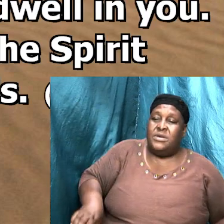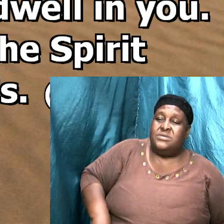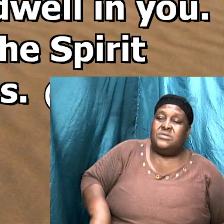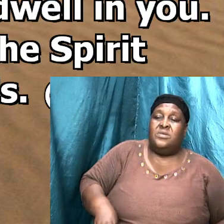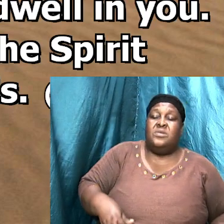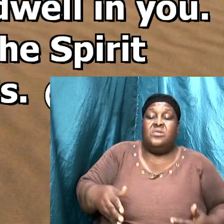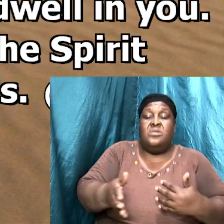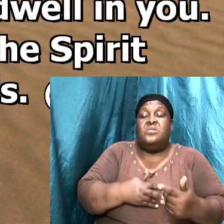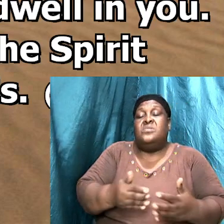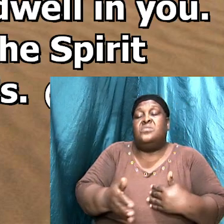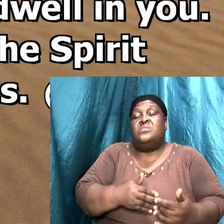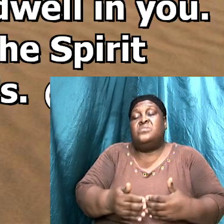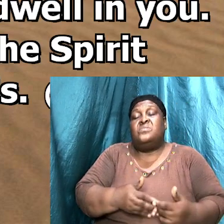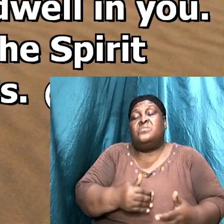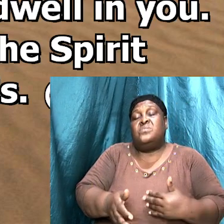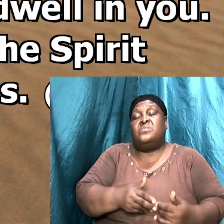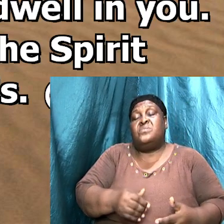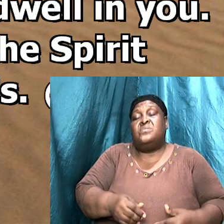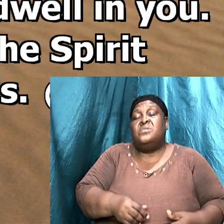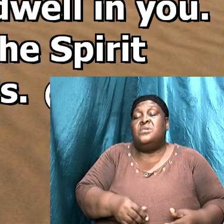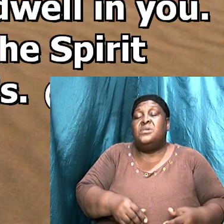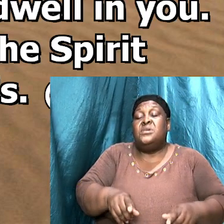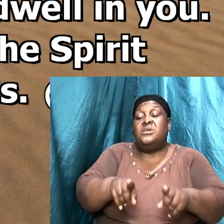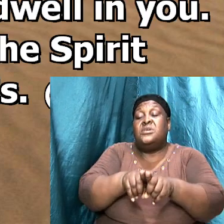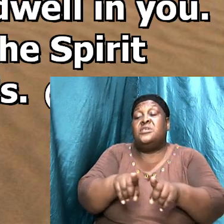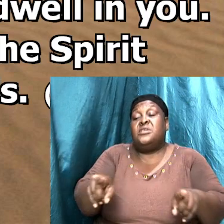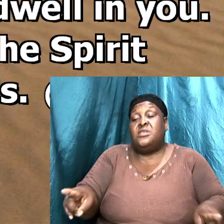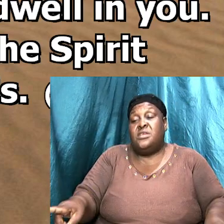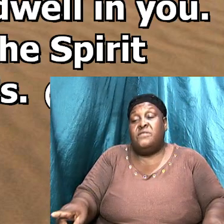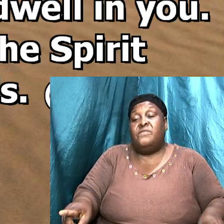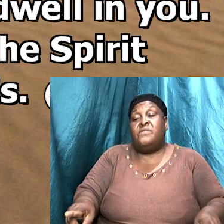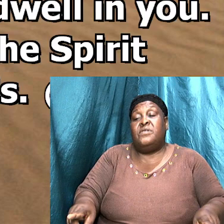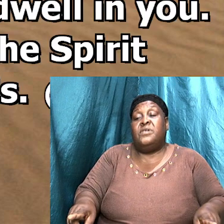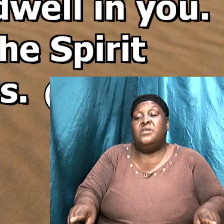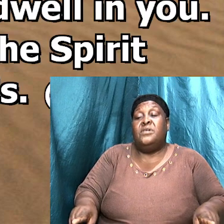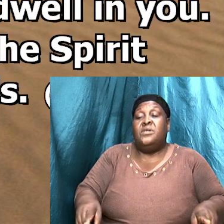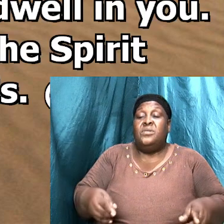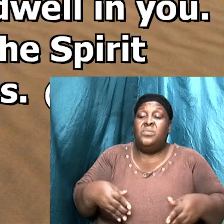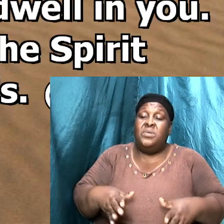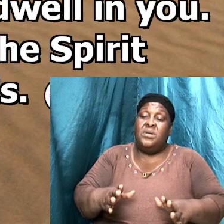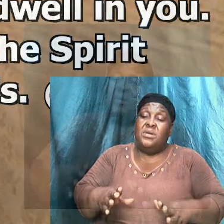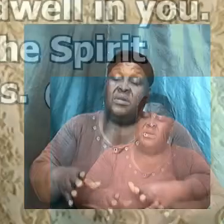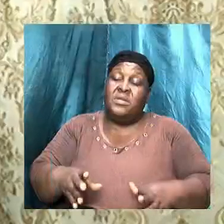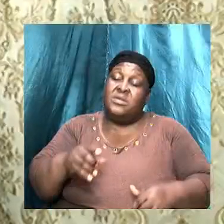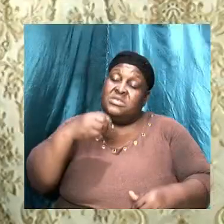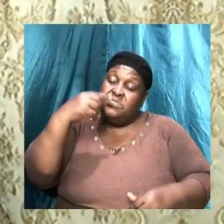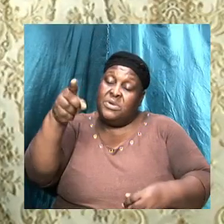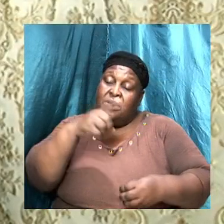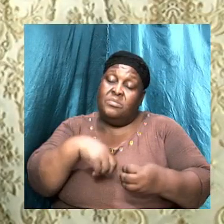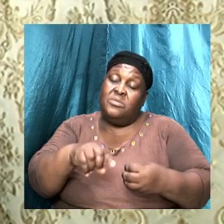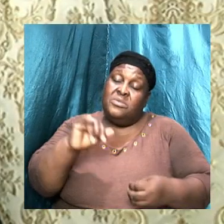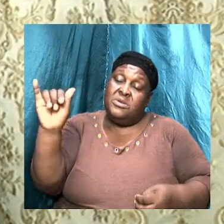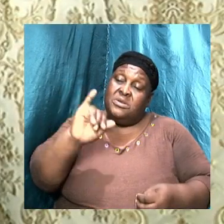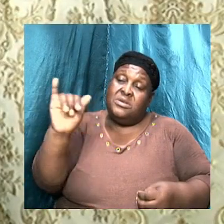they are different terms, they are referring to the same Spirit, which is the Spirit of God,